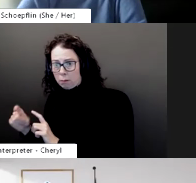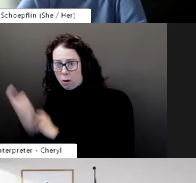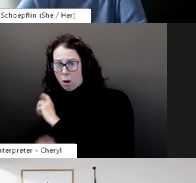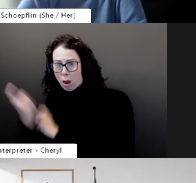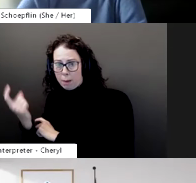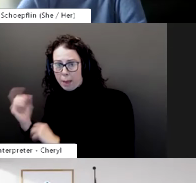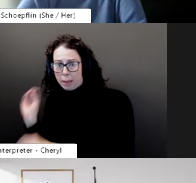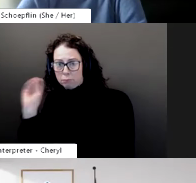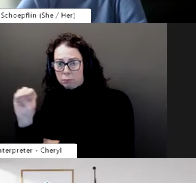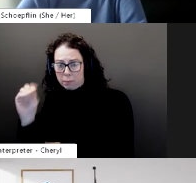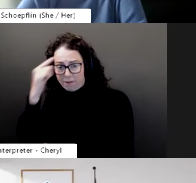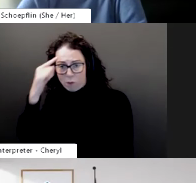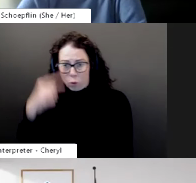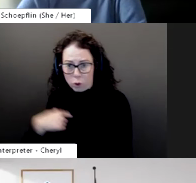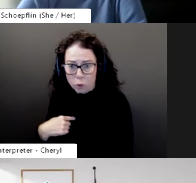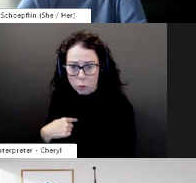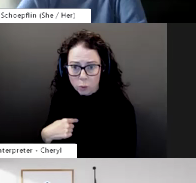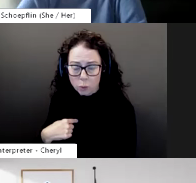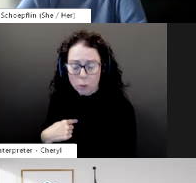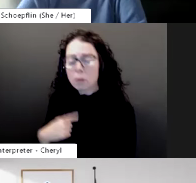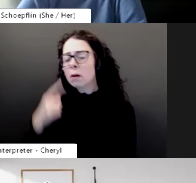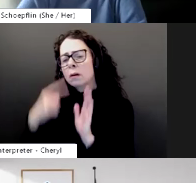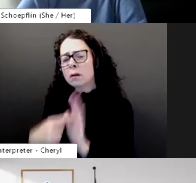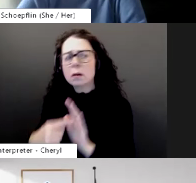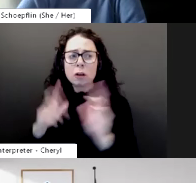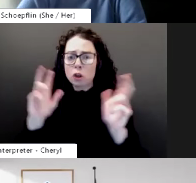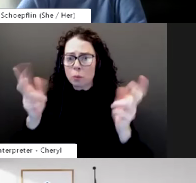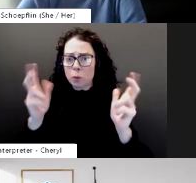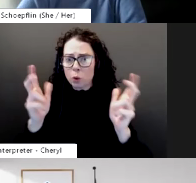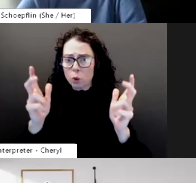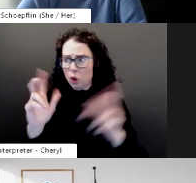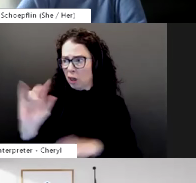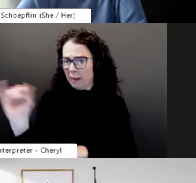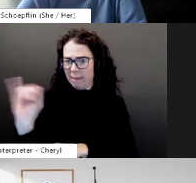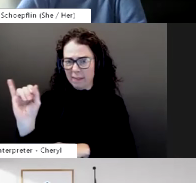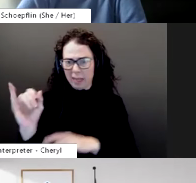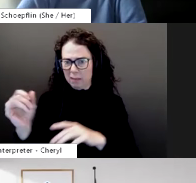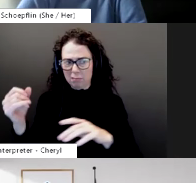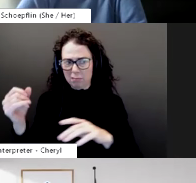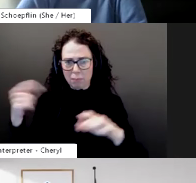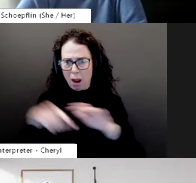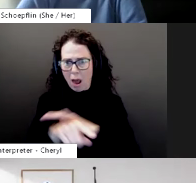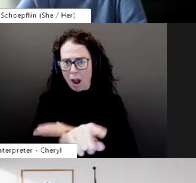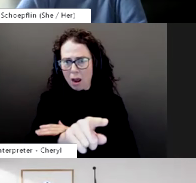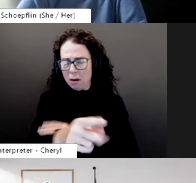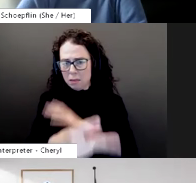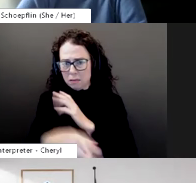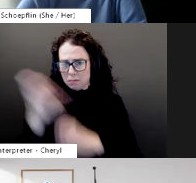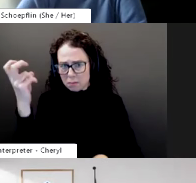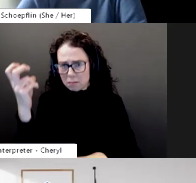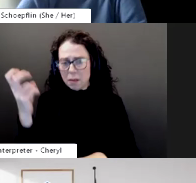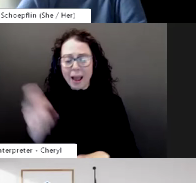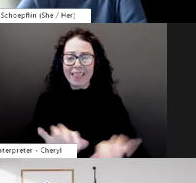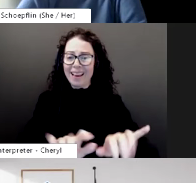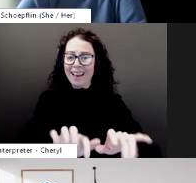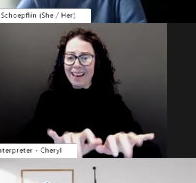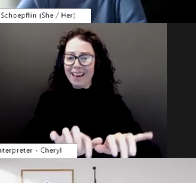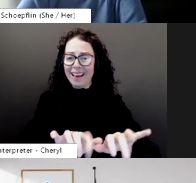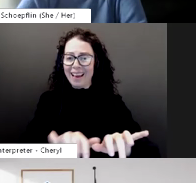handy feature, because let's say that your computer might be infected and might be reading your keystrokes as you're typing